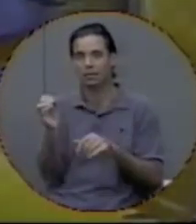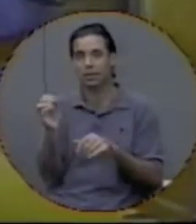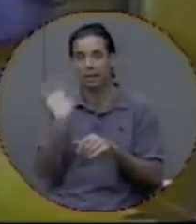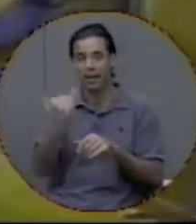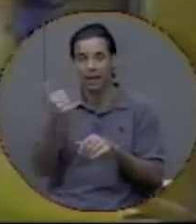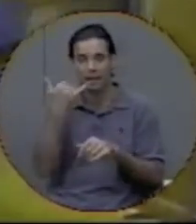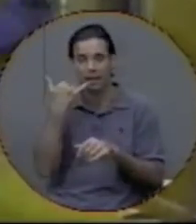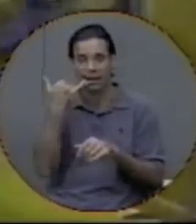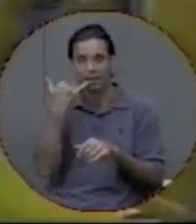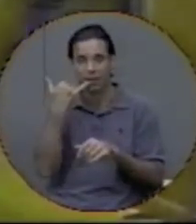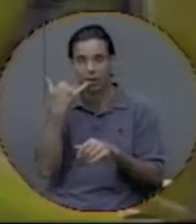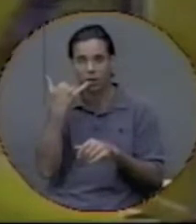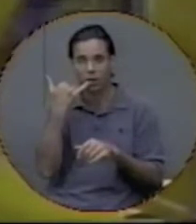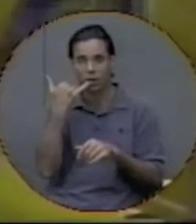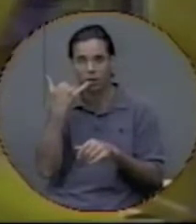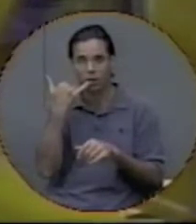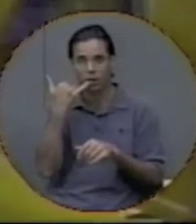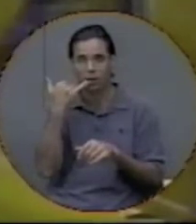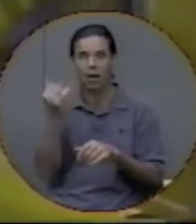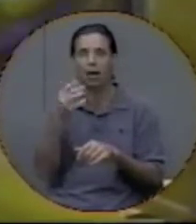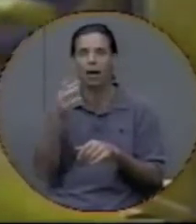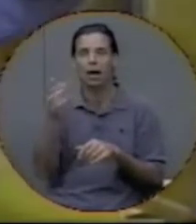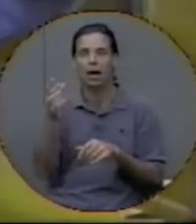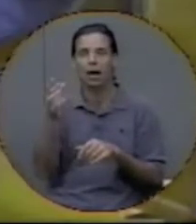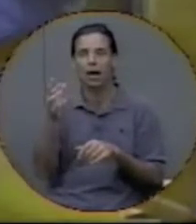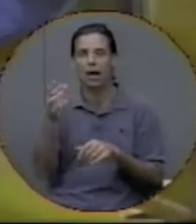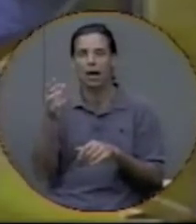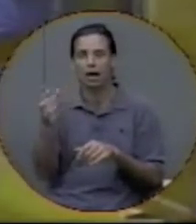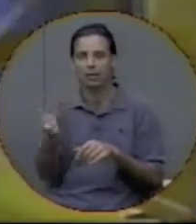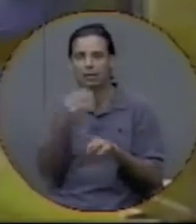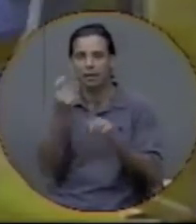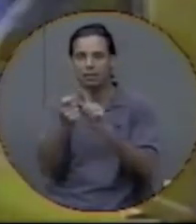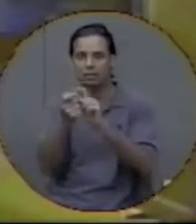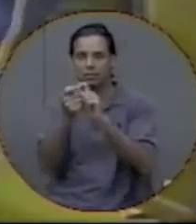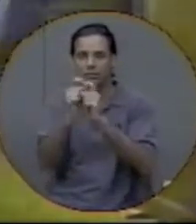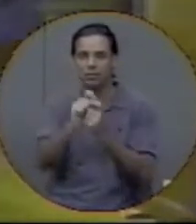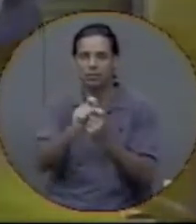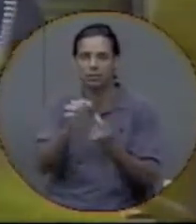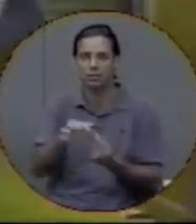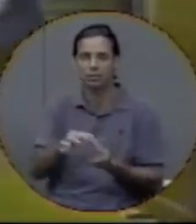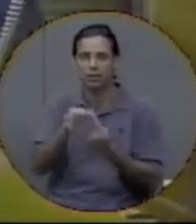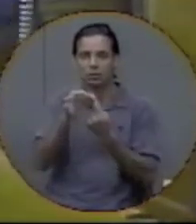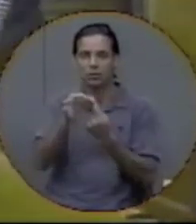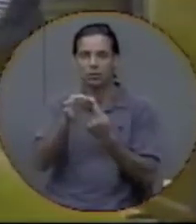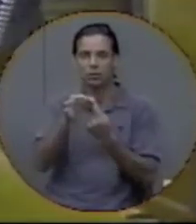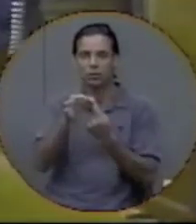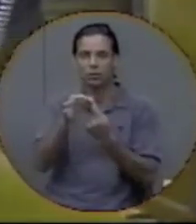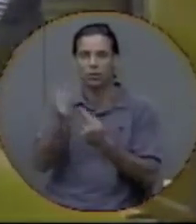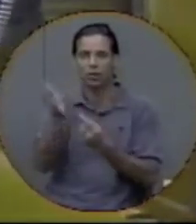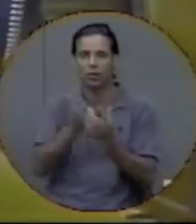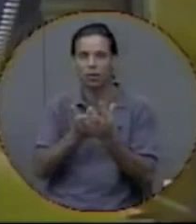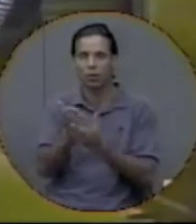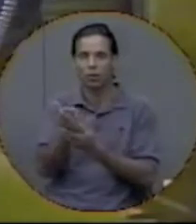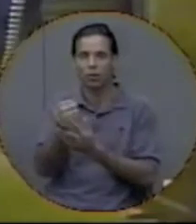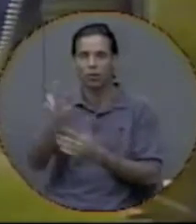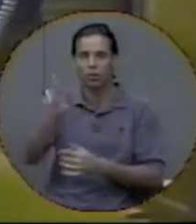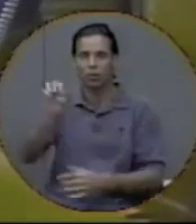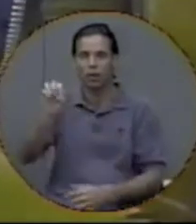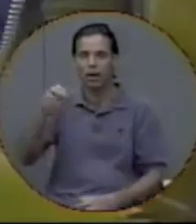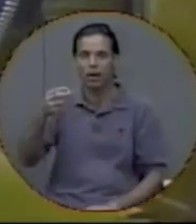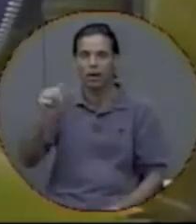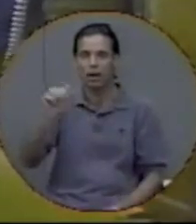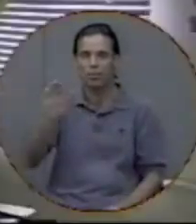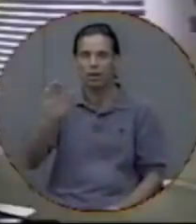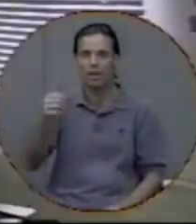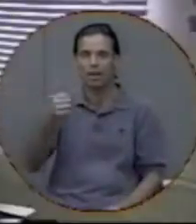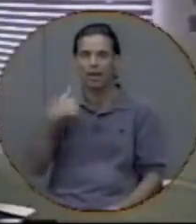that telephone, I was able to get an adaptation that was through rehab. They have